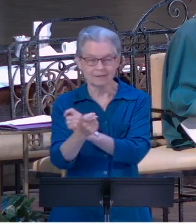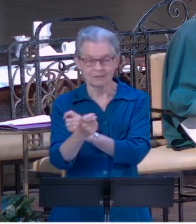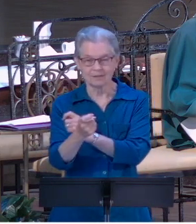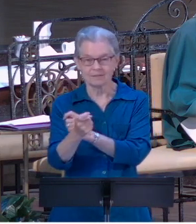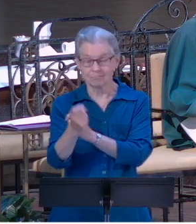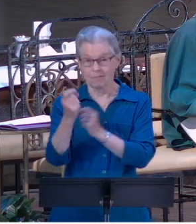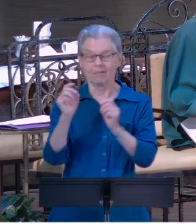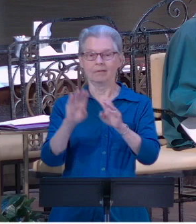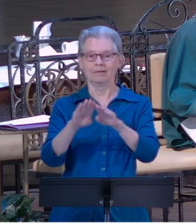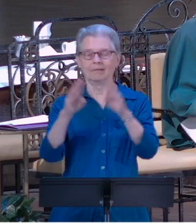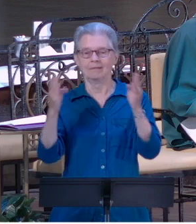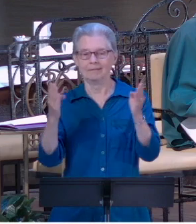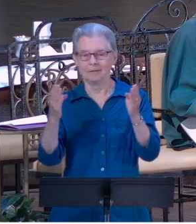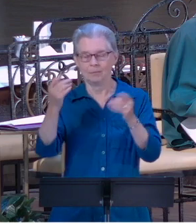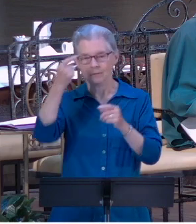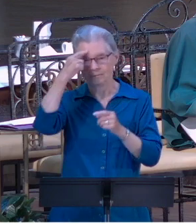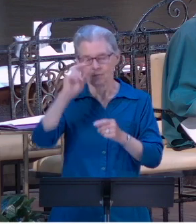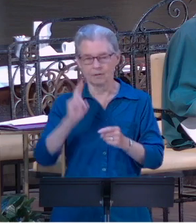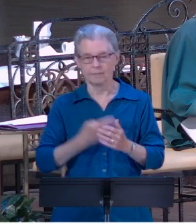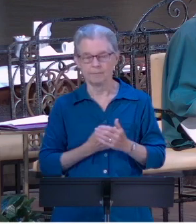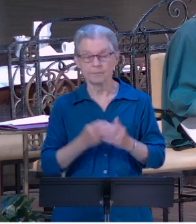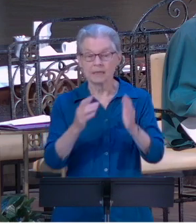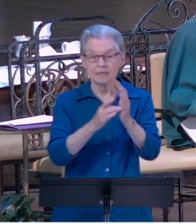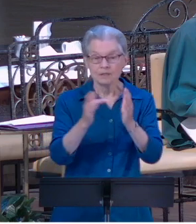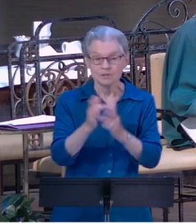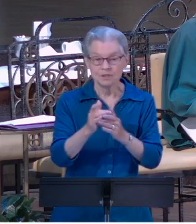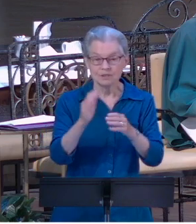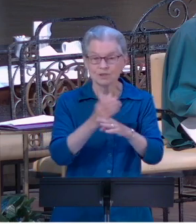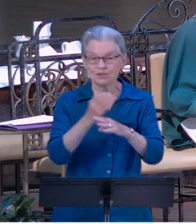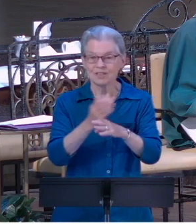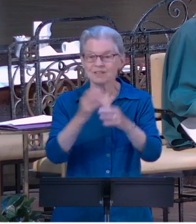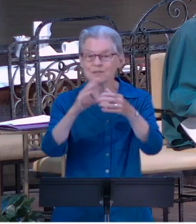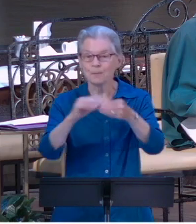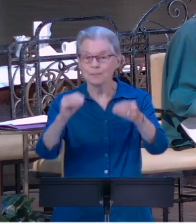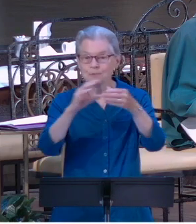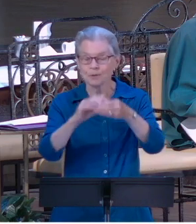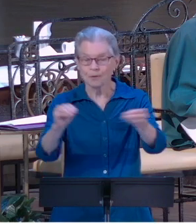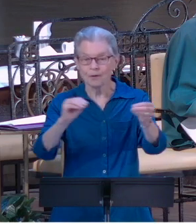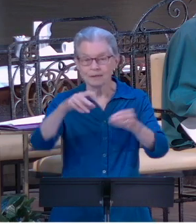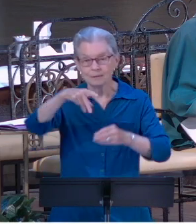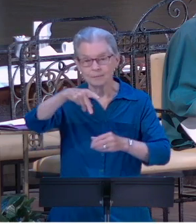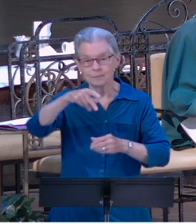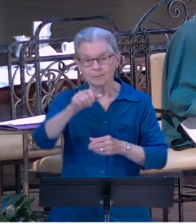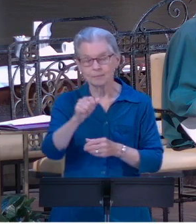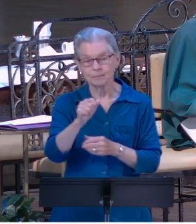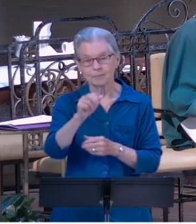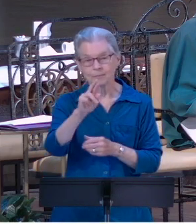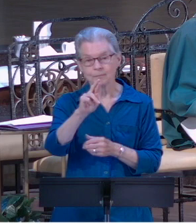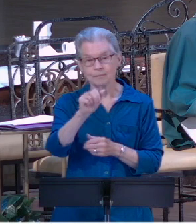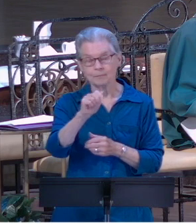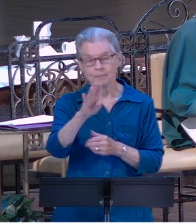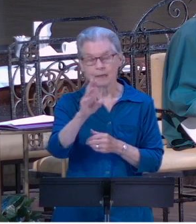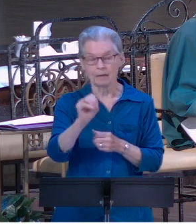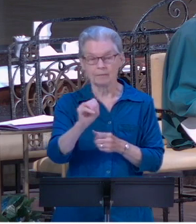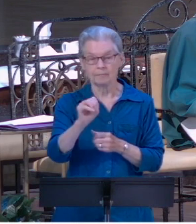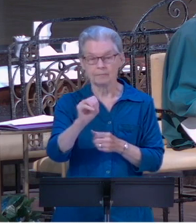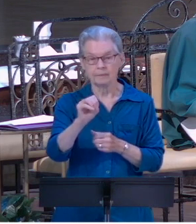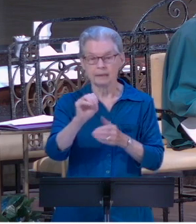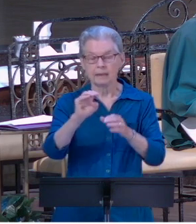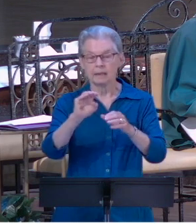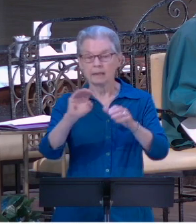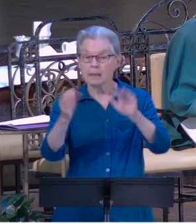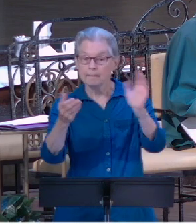Jesus shares in the gospel today the beautiful parables about comparing the kingdom of heaven